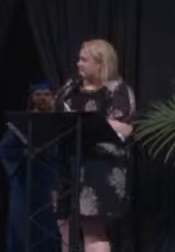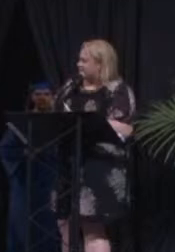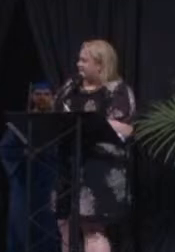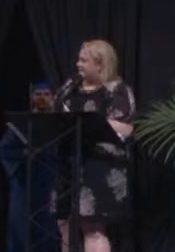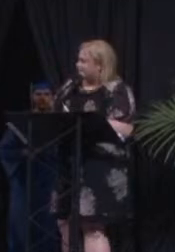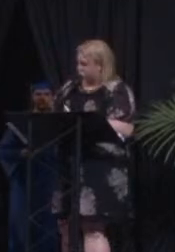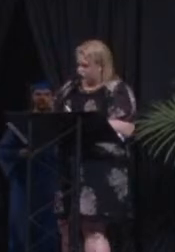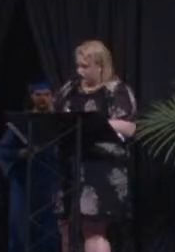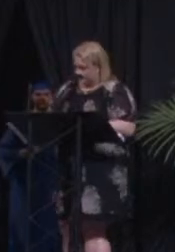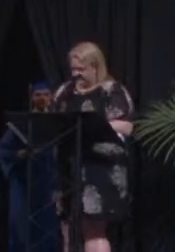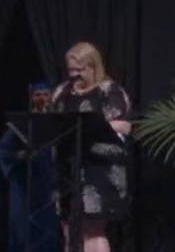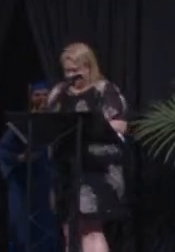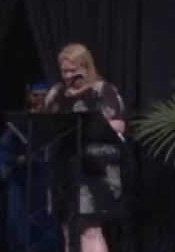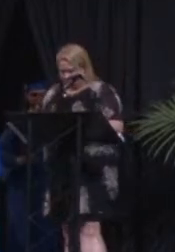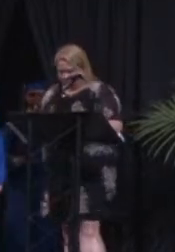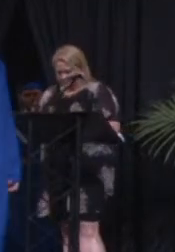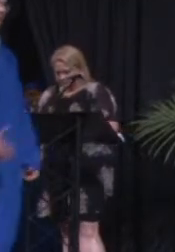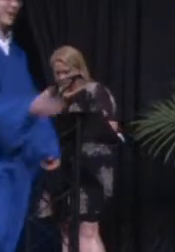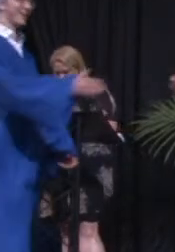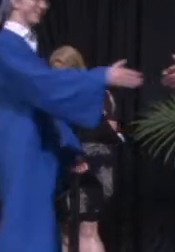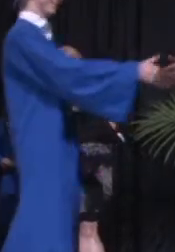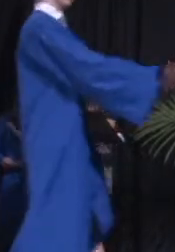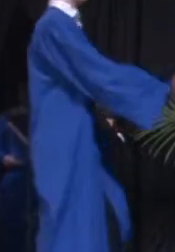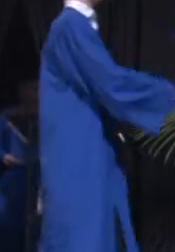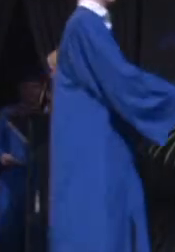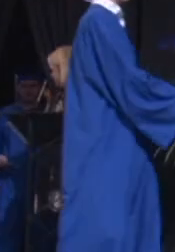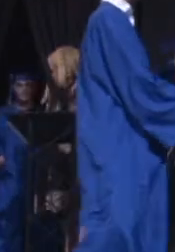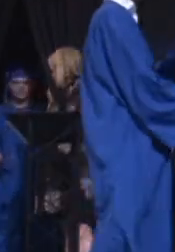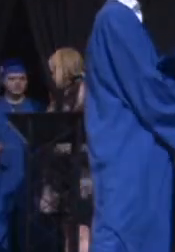Addison Jack Schroeder.